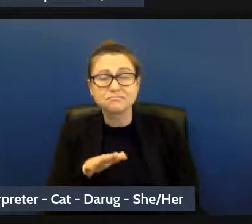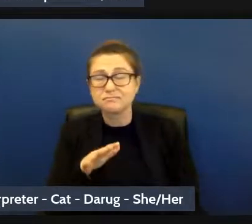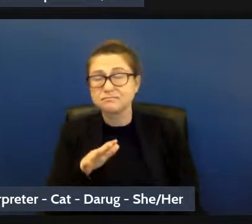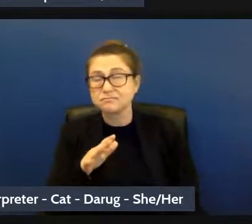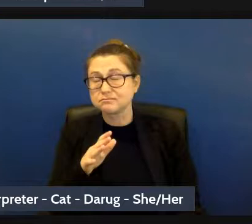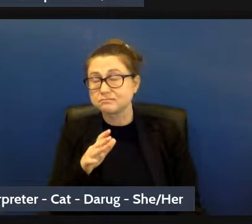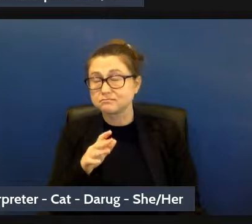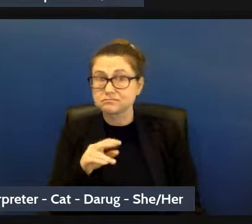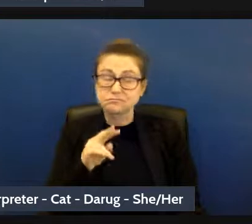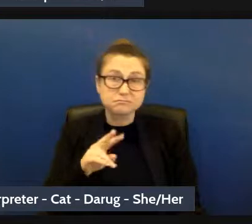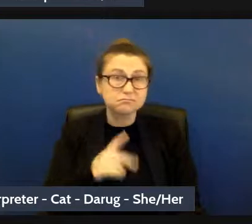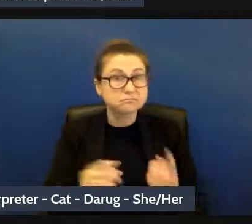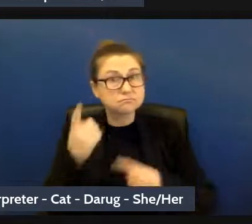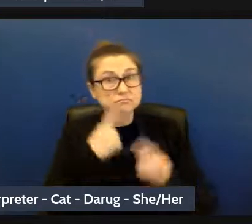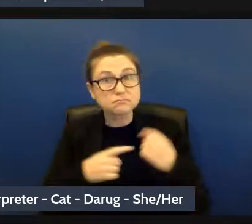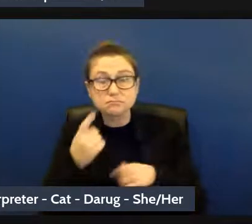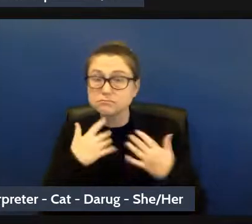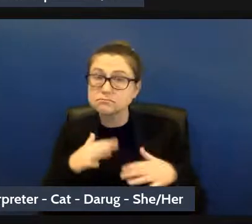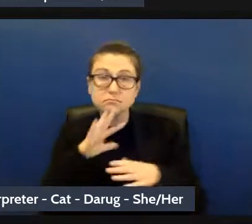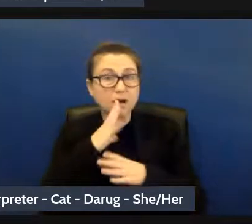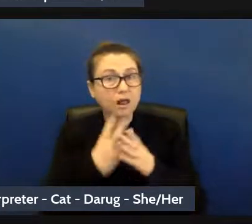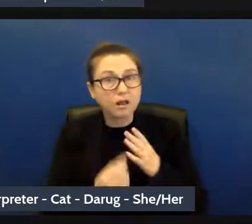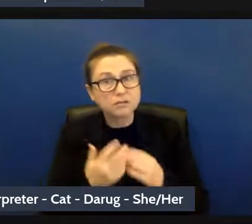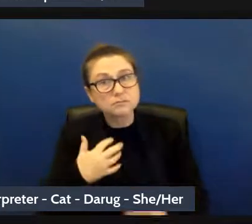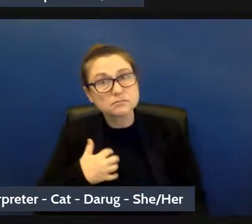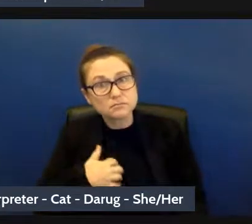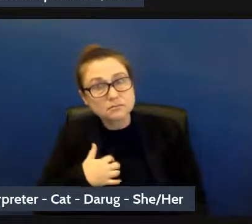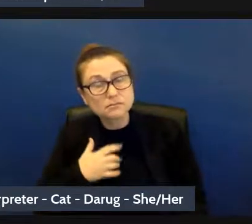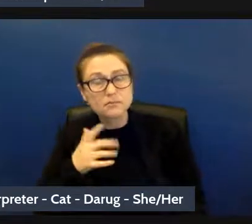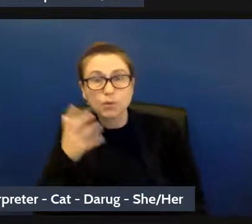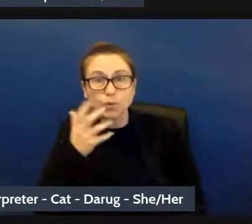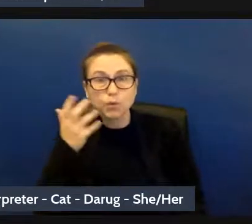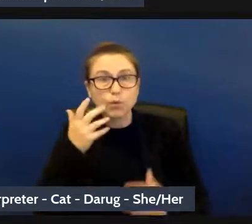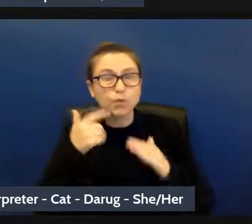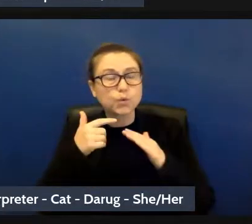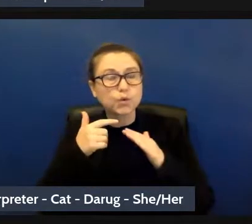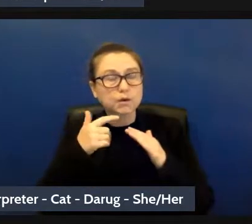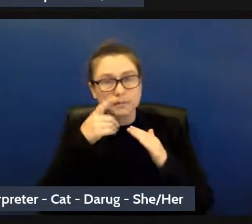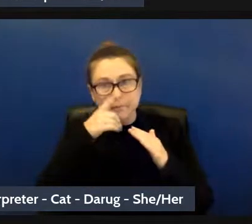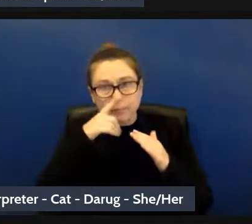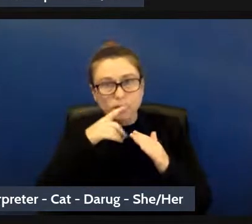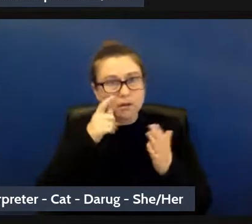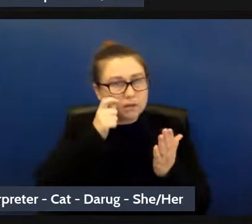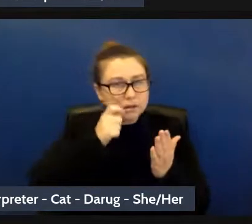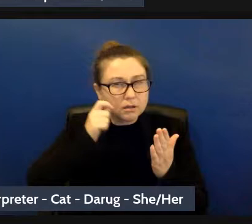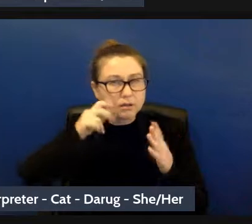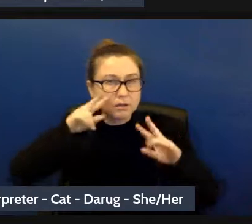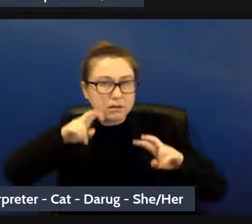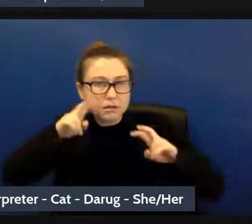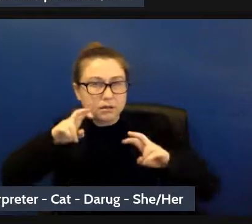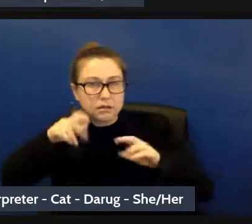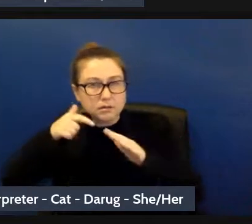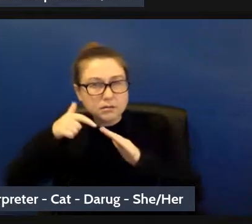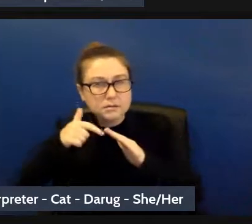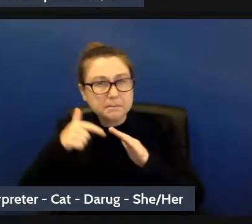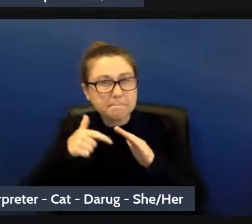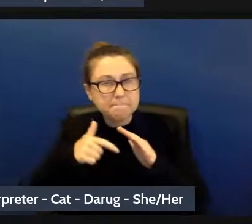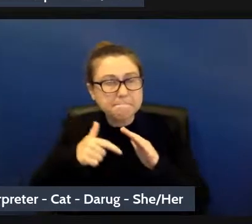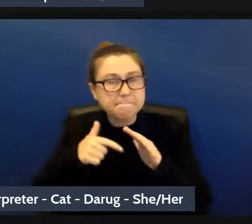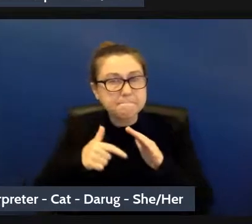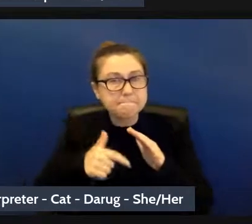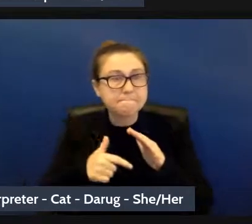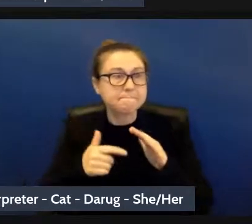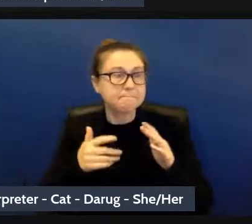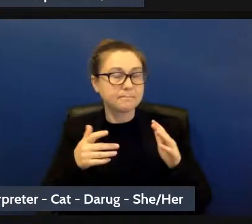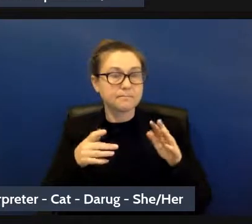fascinating to hear about the work and the level of detail that things are being looked at, and the fact that you get to